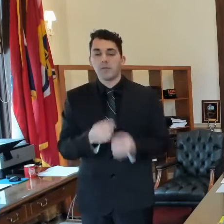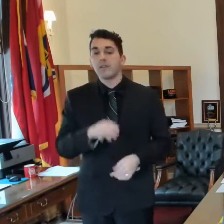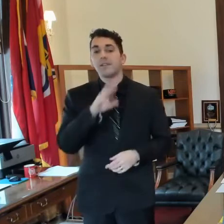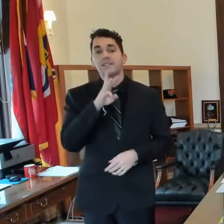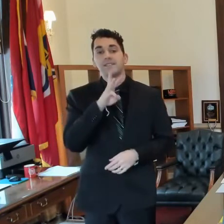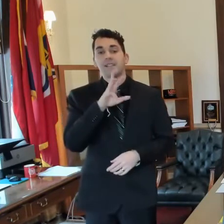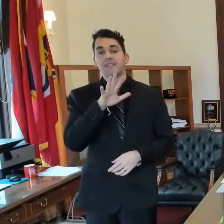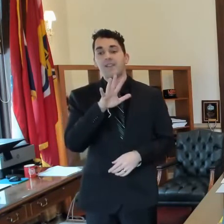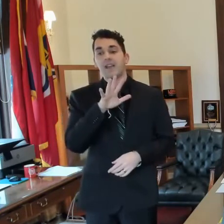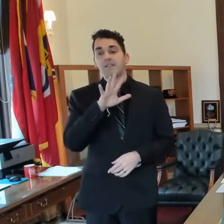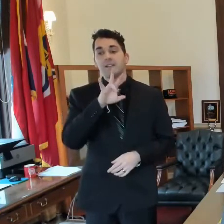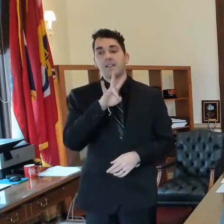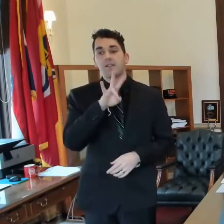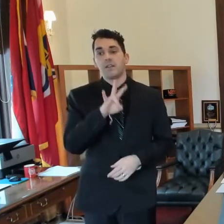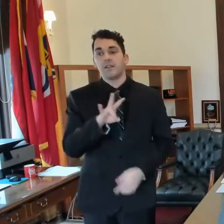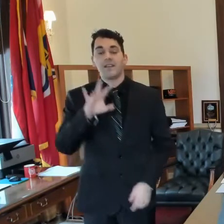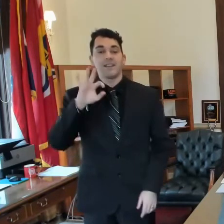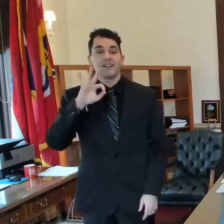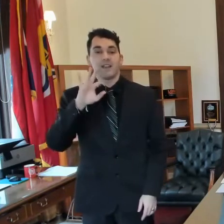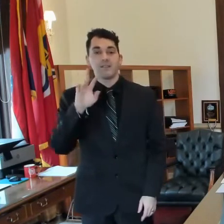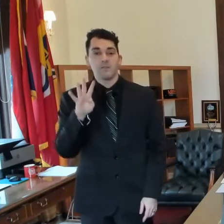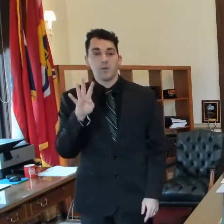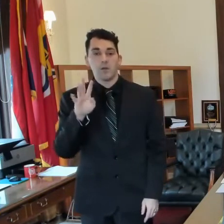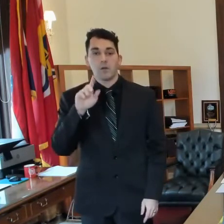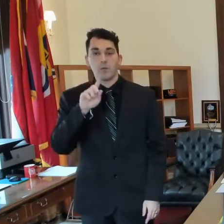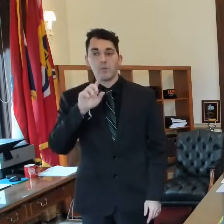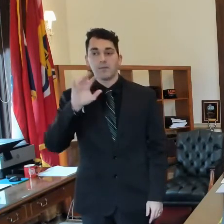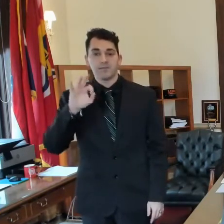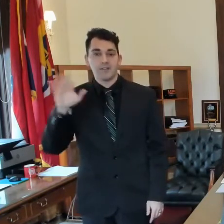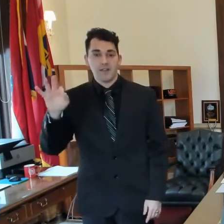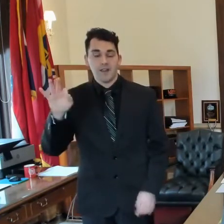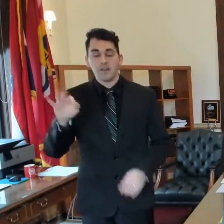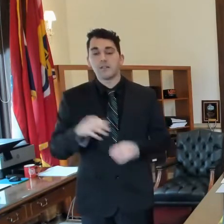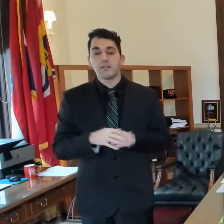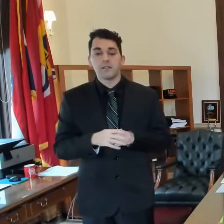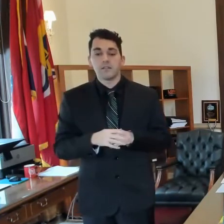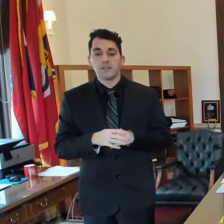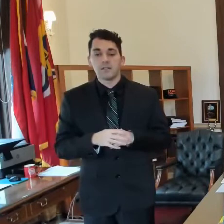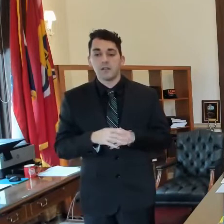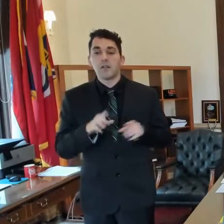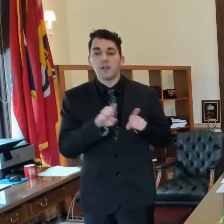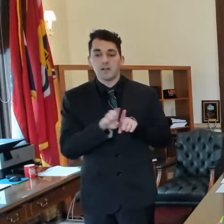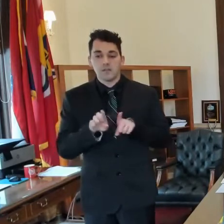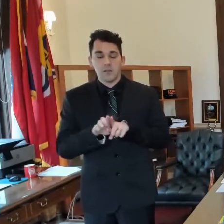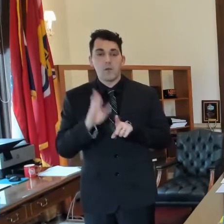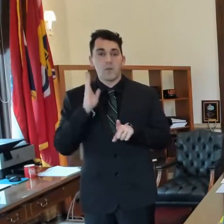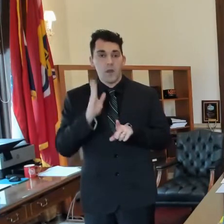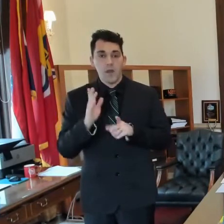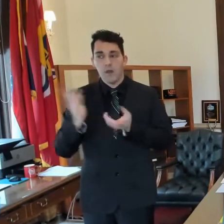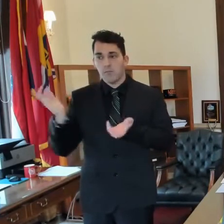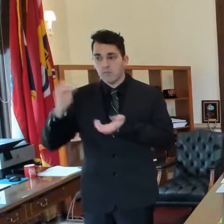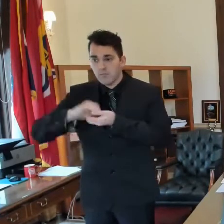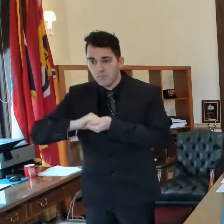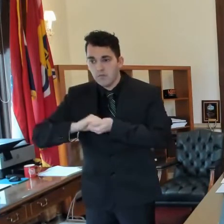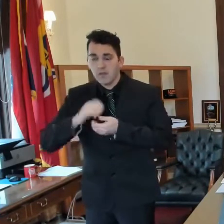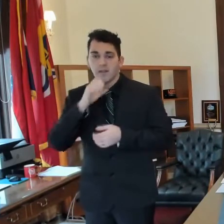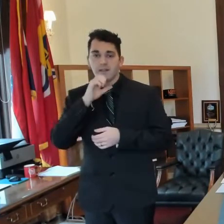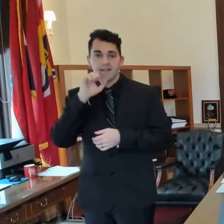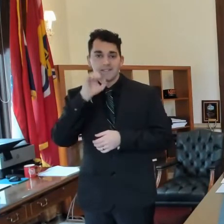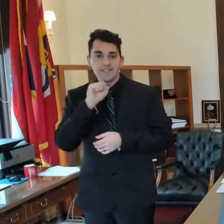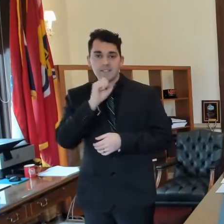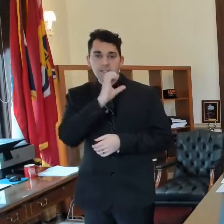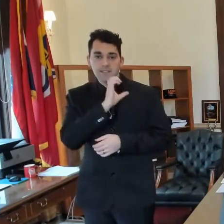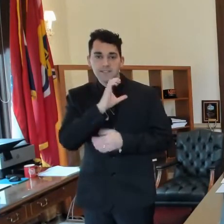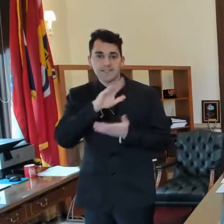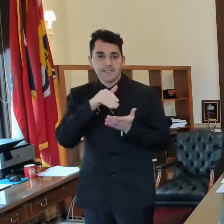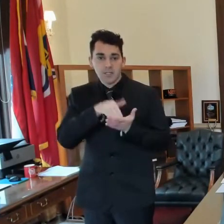657-1499. And just remember that we are working with senior complexes, senior centers. We are working